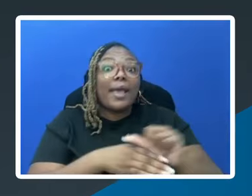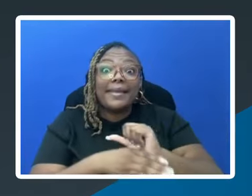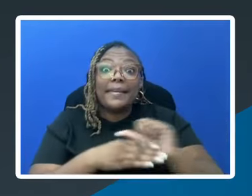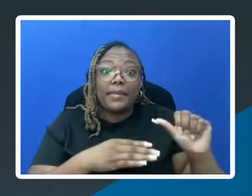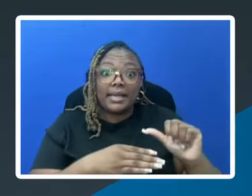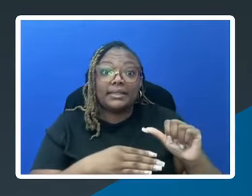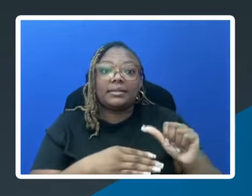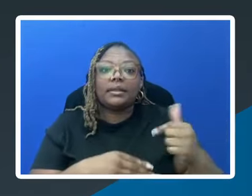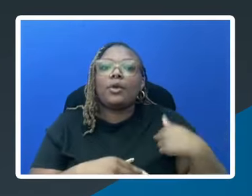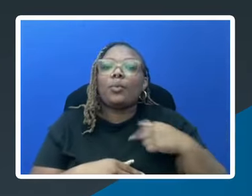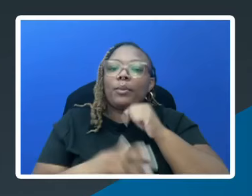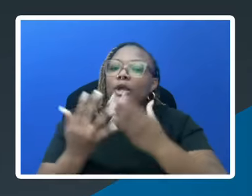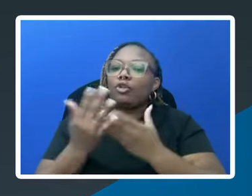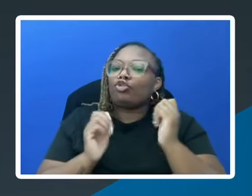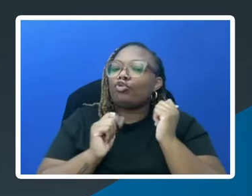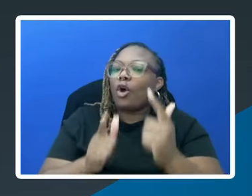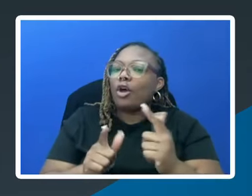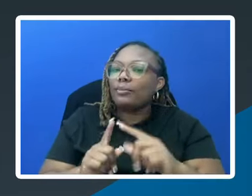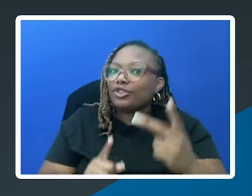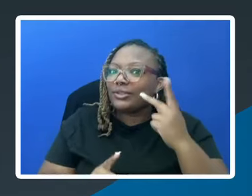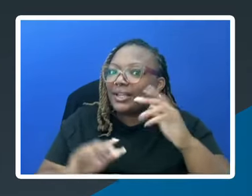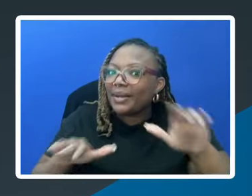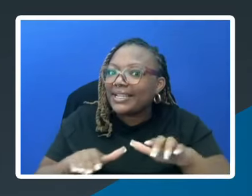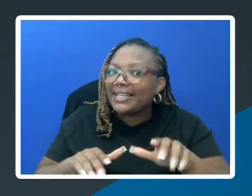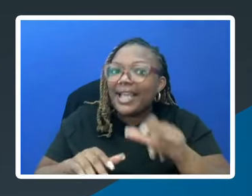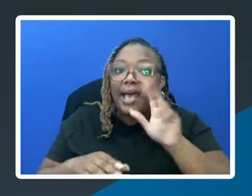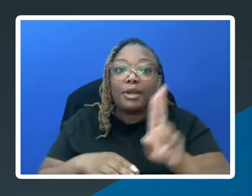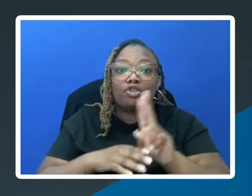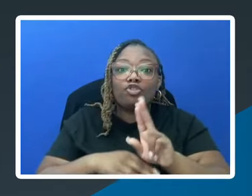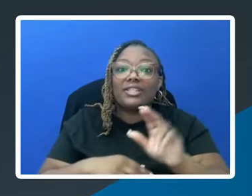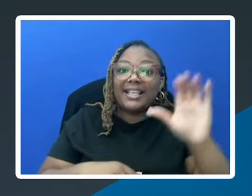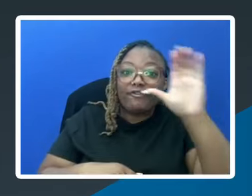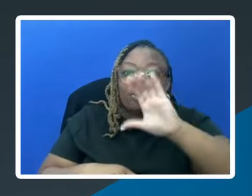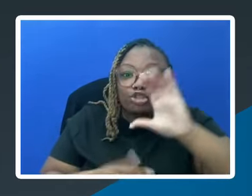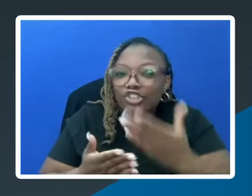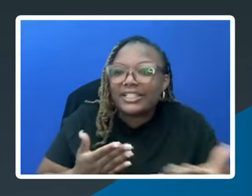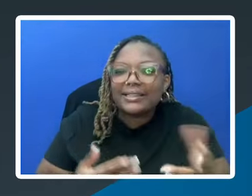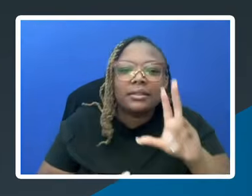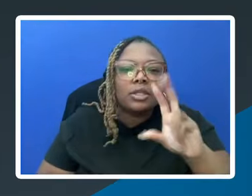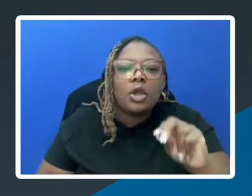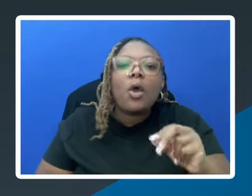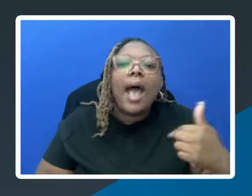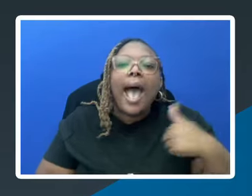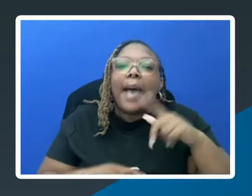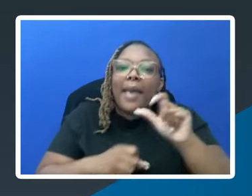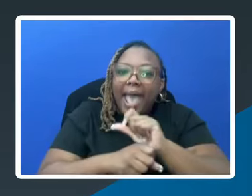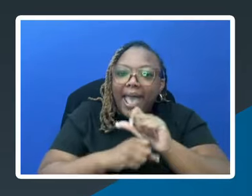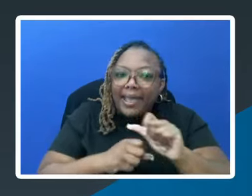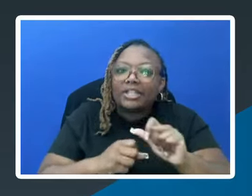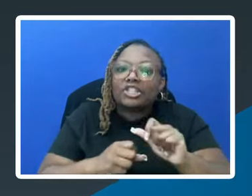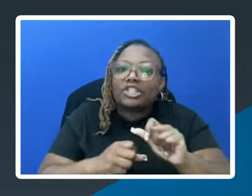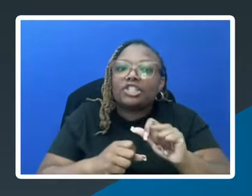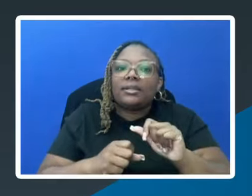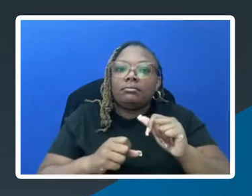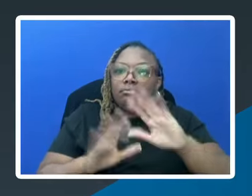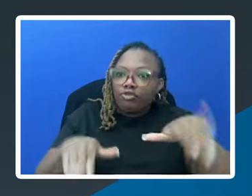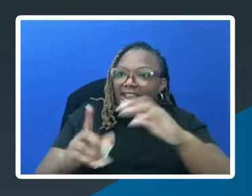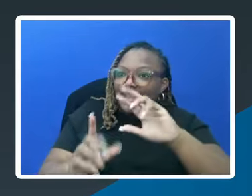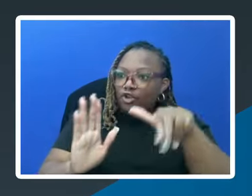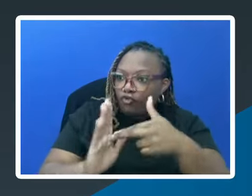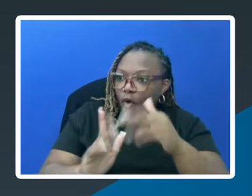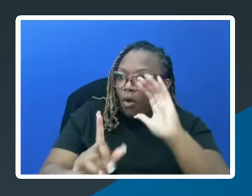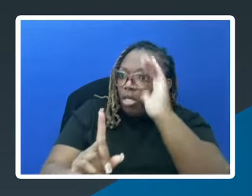this here. But do you see what I've done? I'm not using this as a search engine. I'm actually putting it in role. I'm telling it. I'm programming